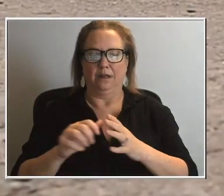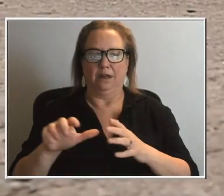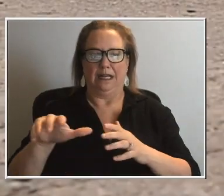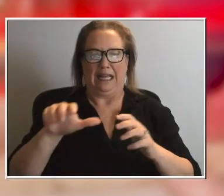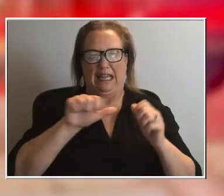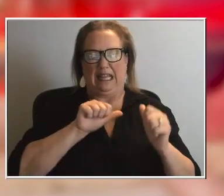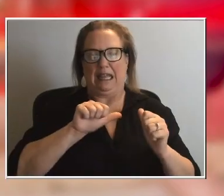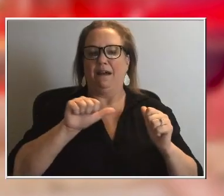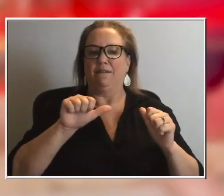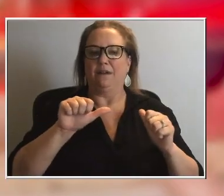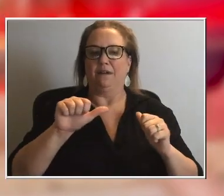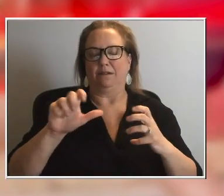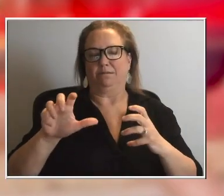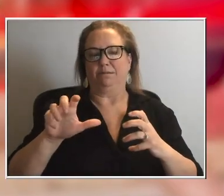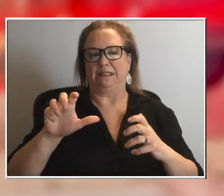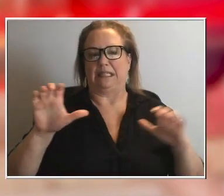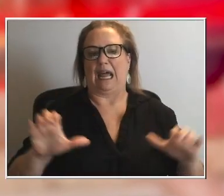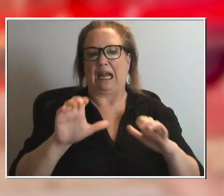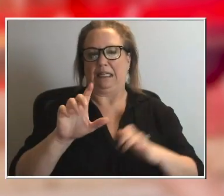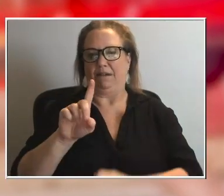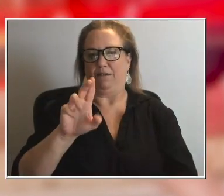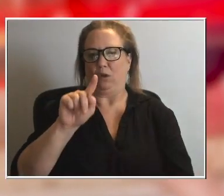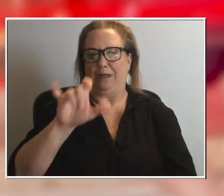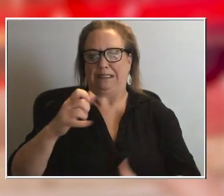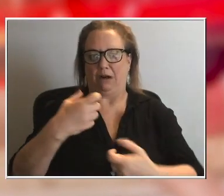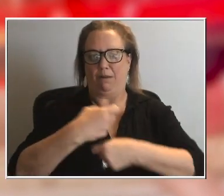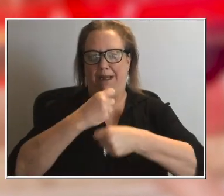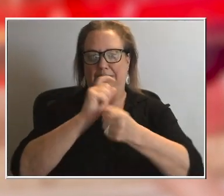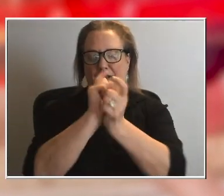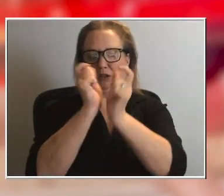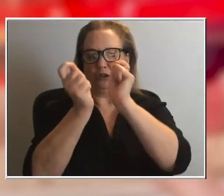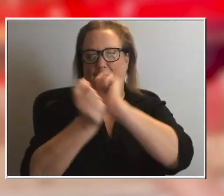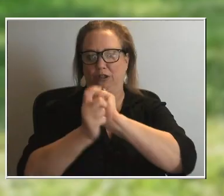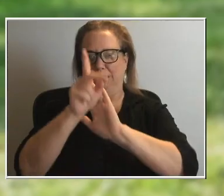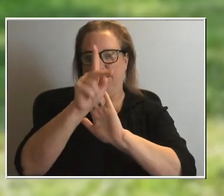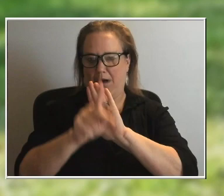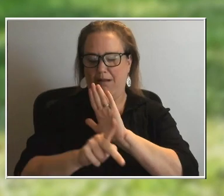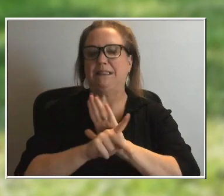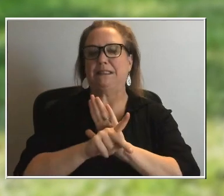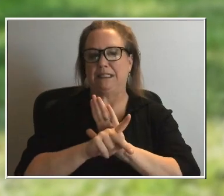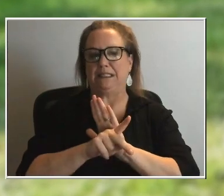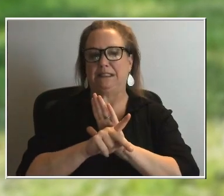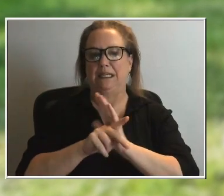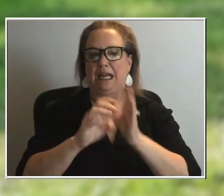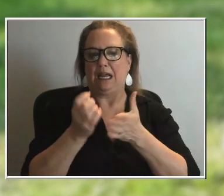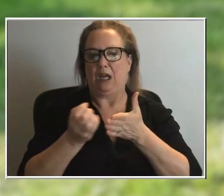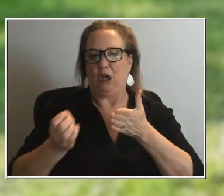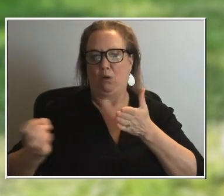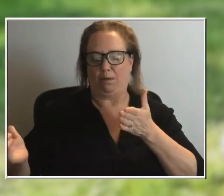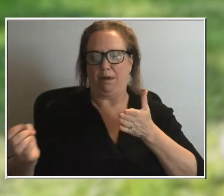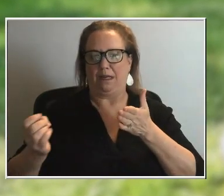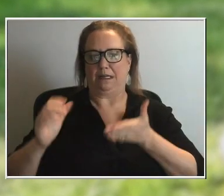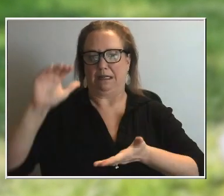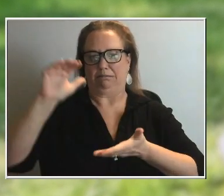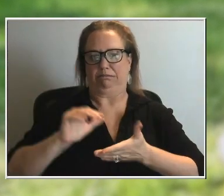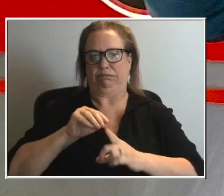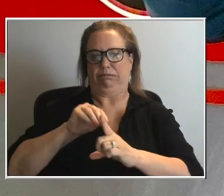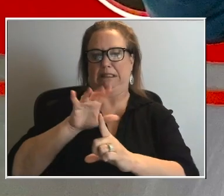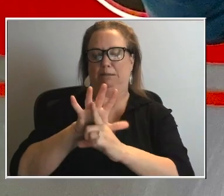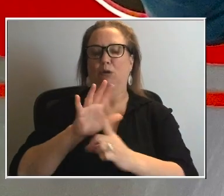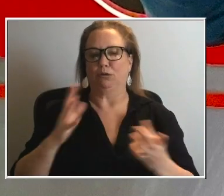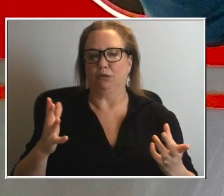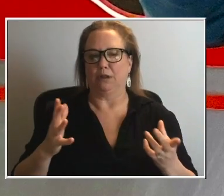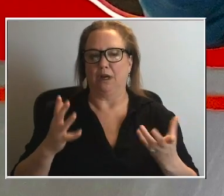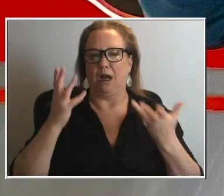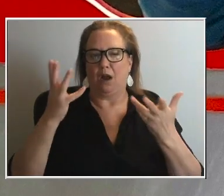on the scene and now works to make changes in procedures, policies, and equipment to minimize exposures. I wanted to be able